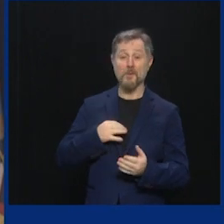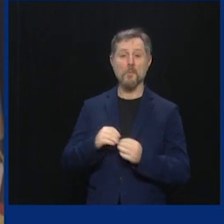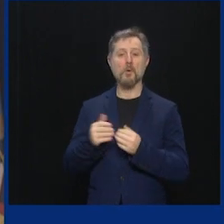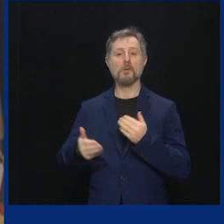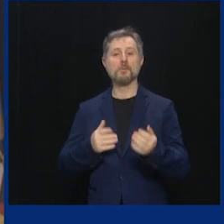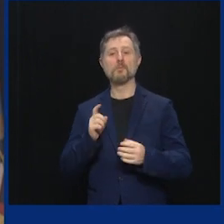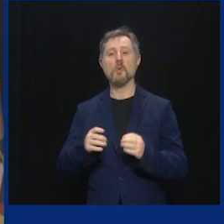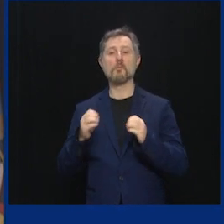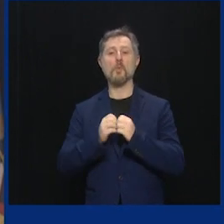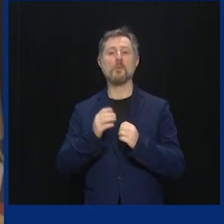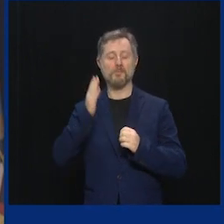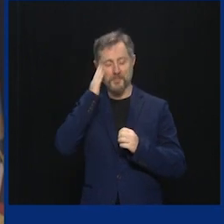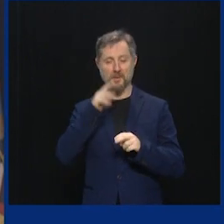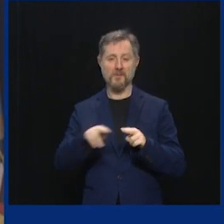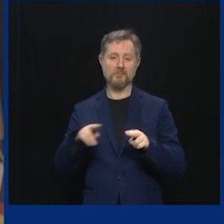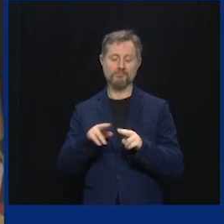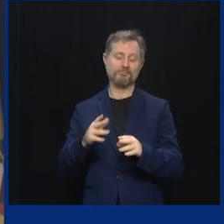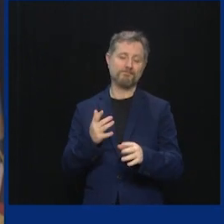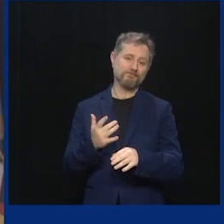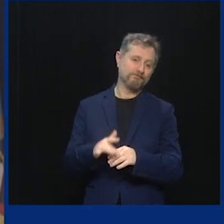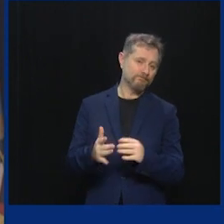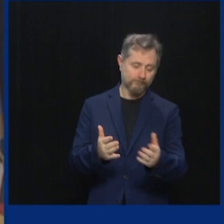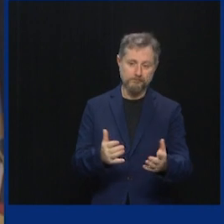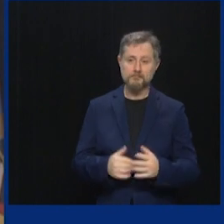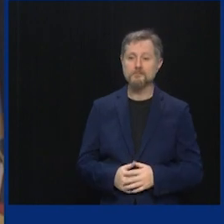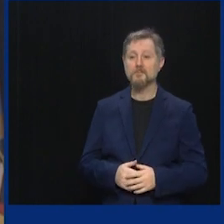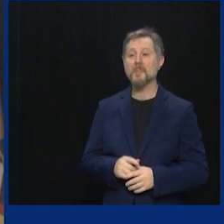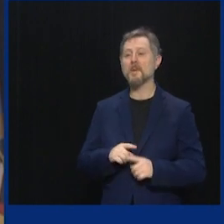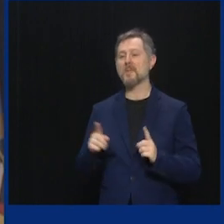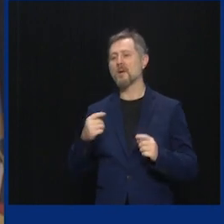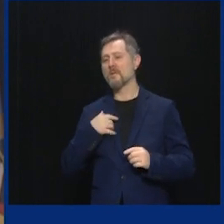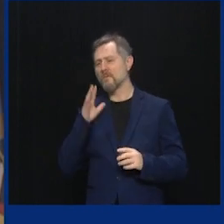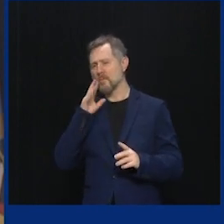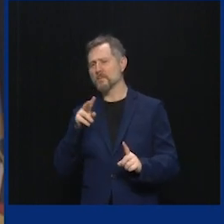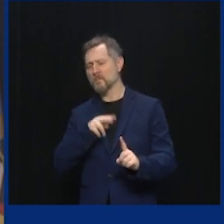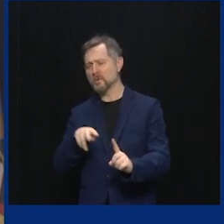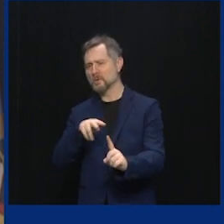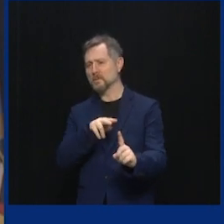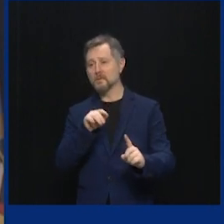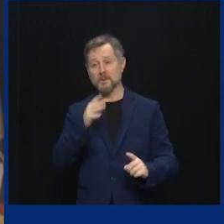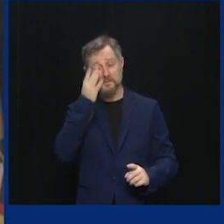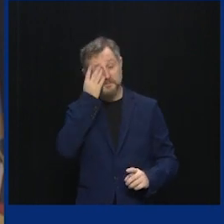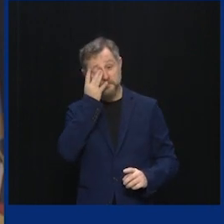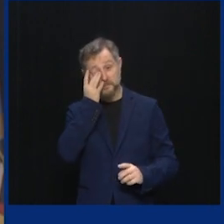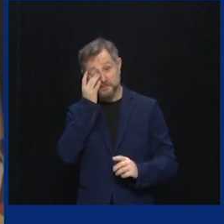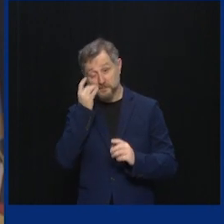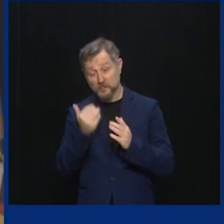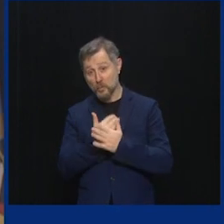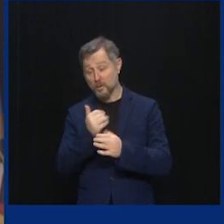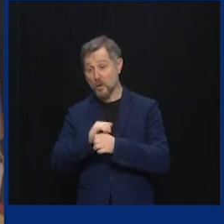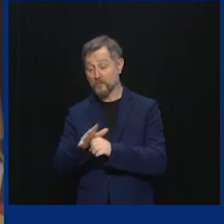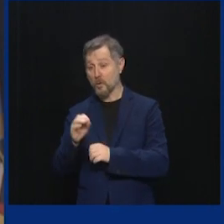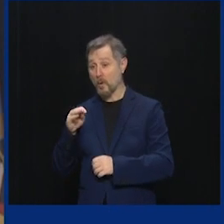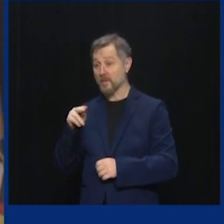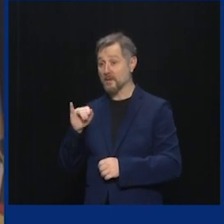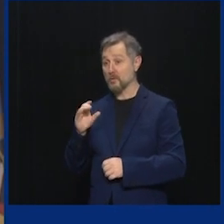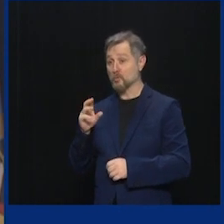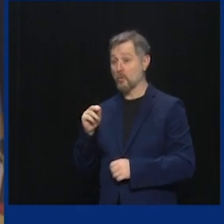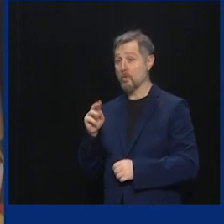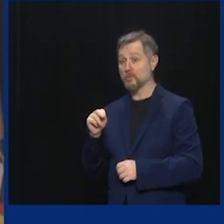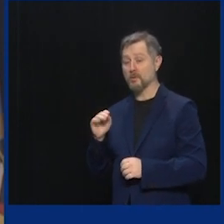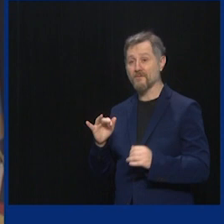number today. I do believe it'll drop, but we're going to monitor it. I mean, if this new variant takes this state by storm and